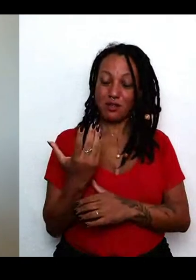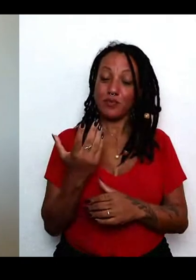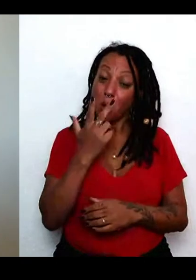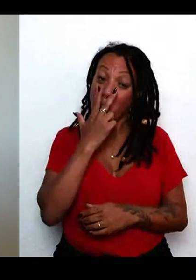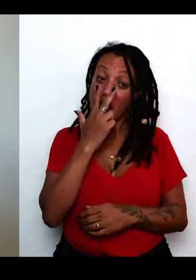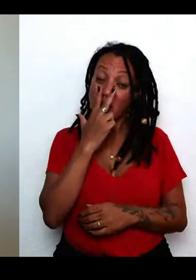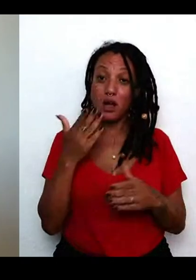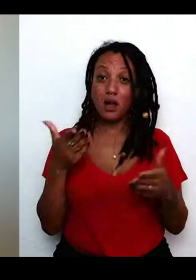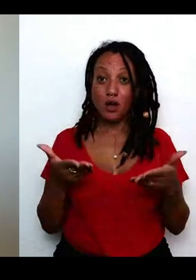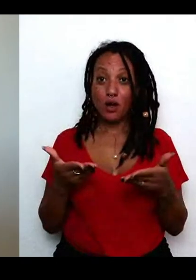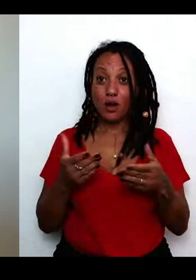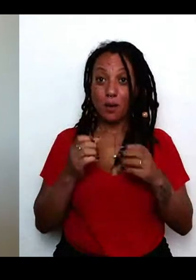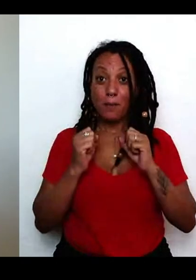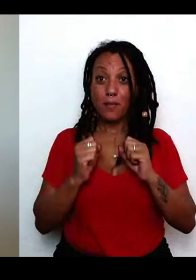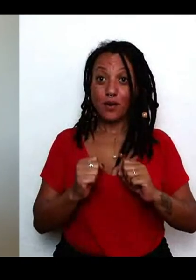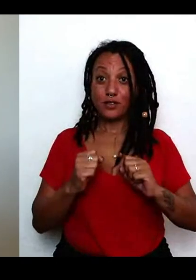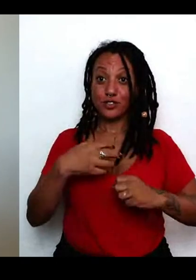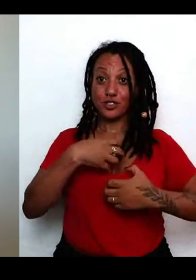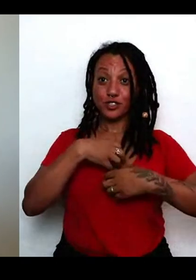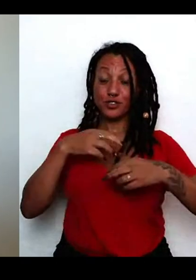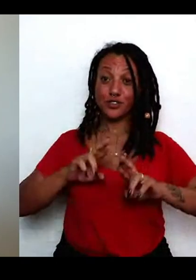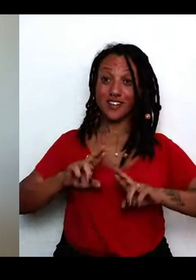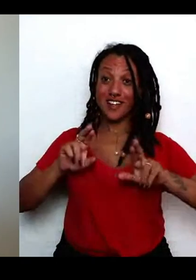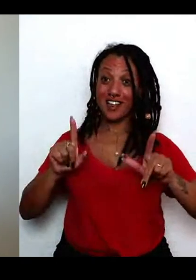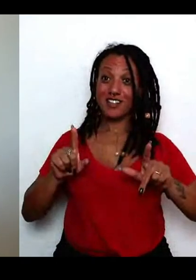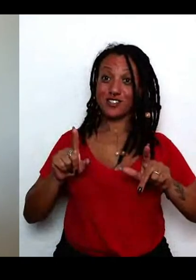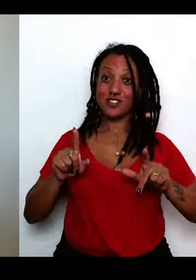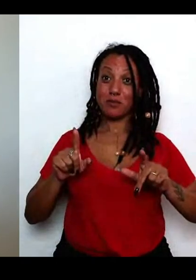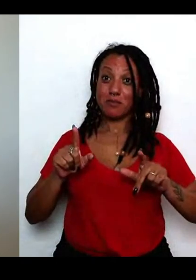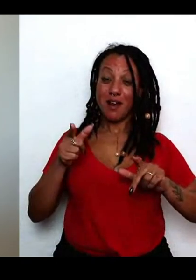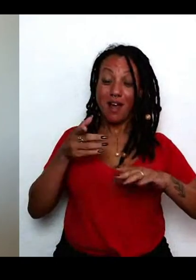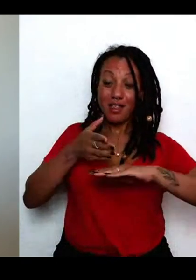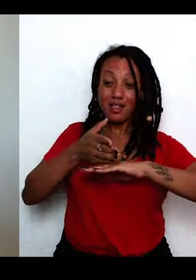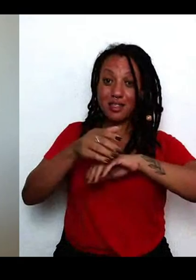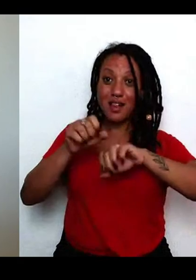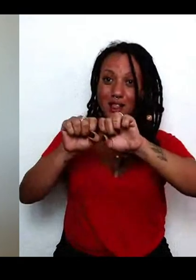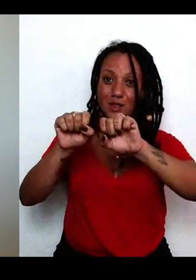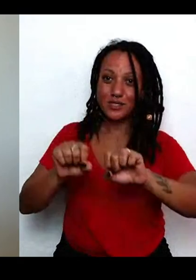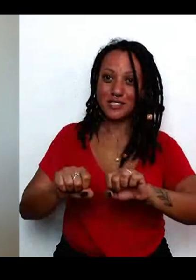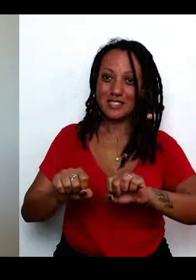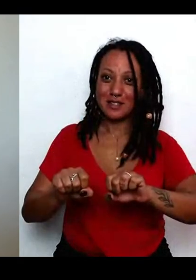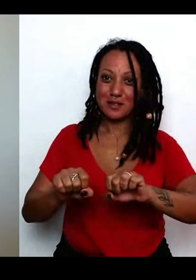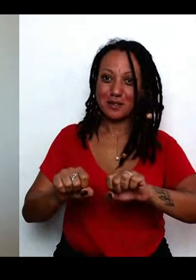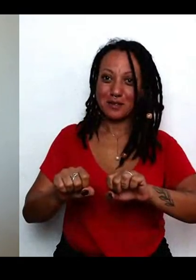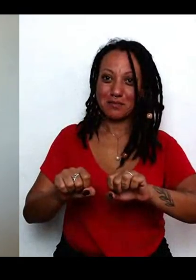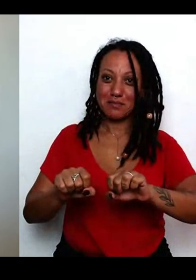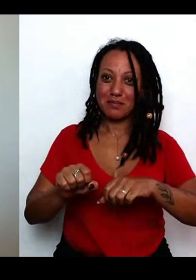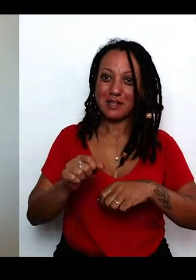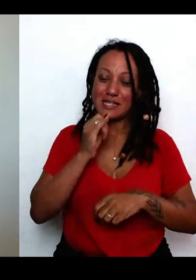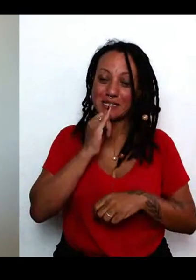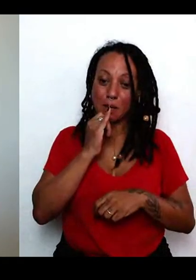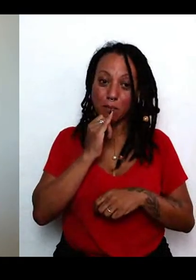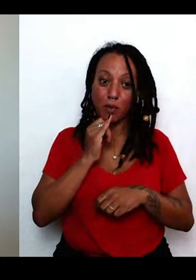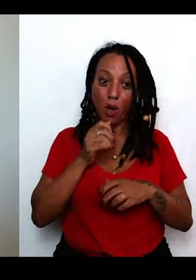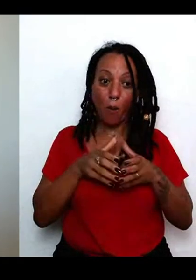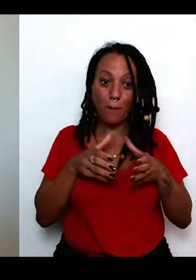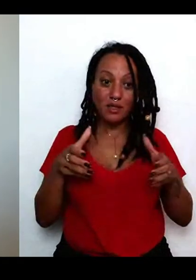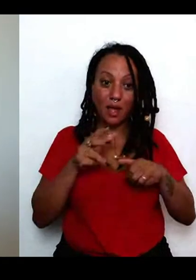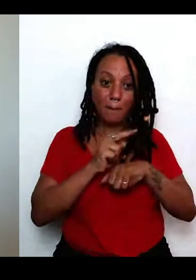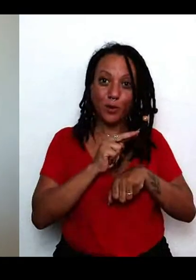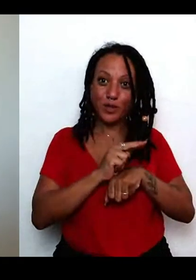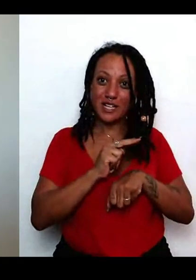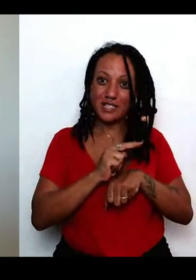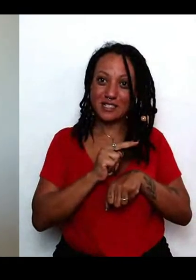systems that are problems so rather than expanding protection for example uncritically to everything else I think we need to ask